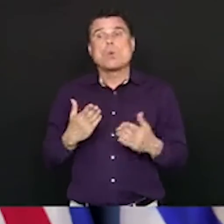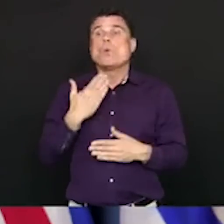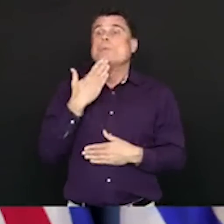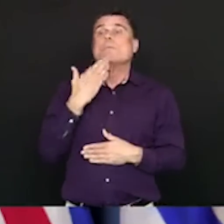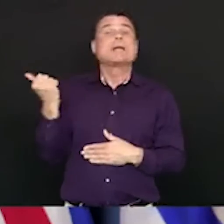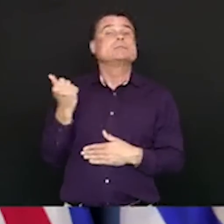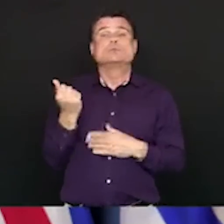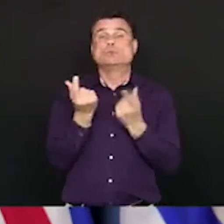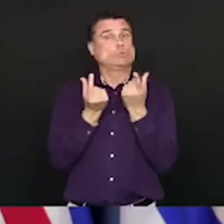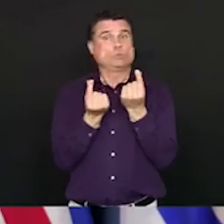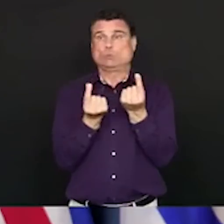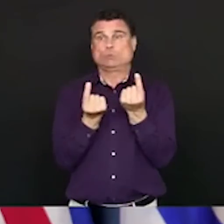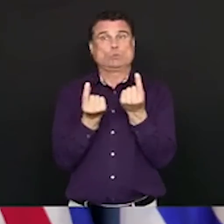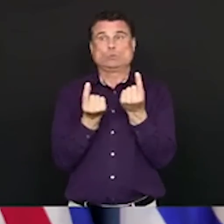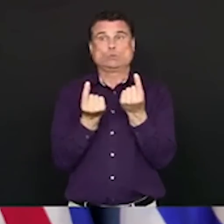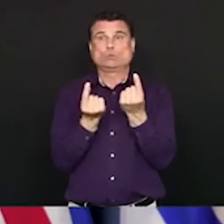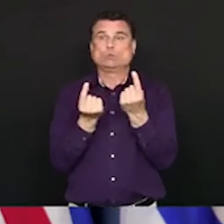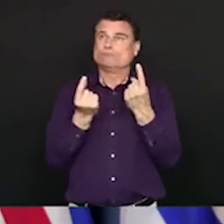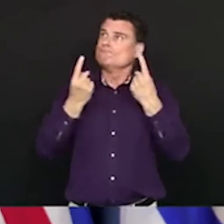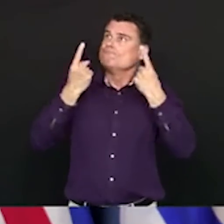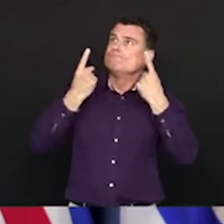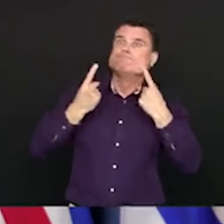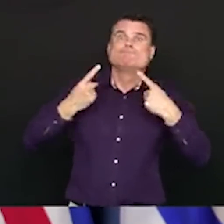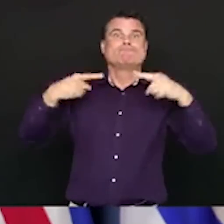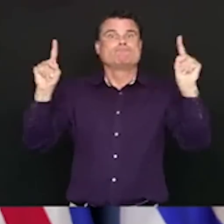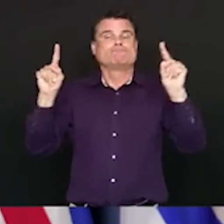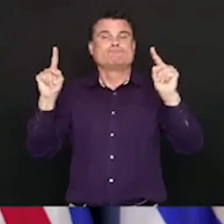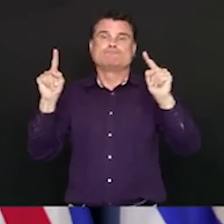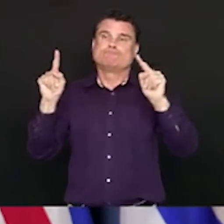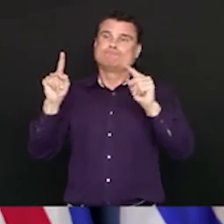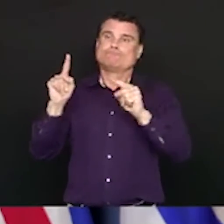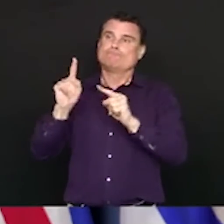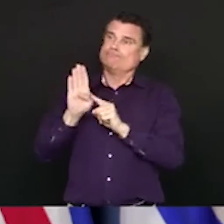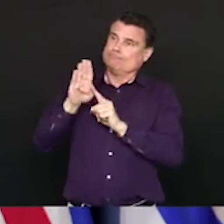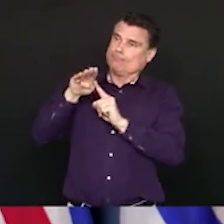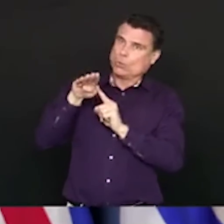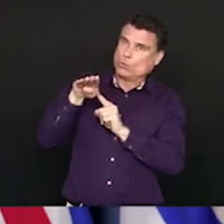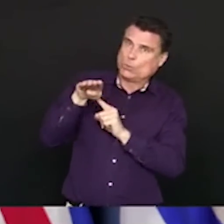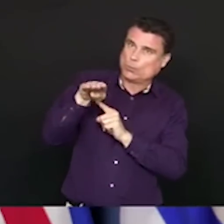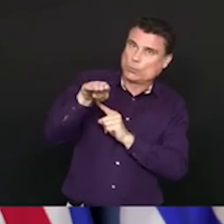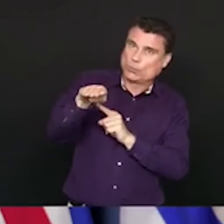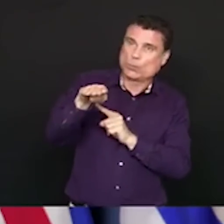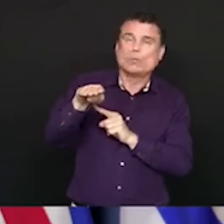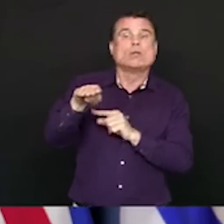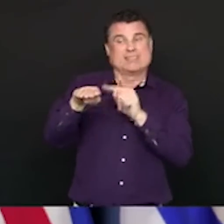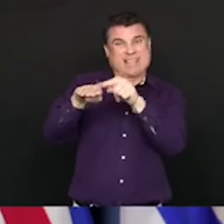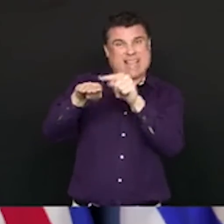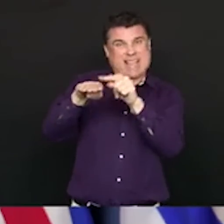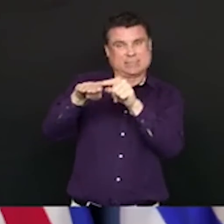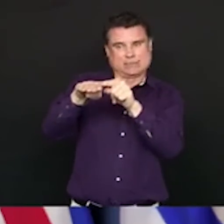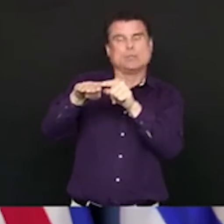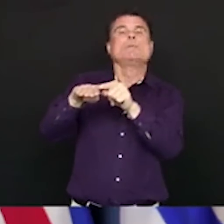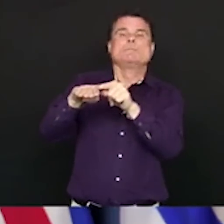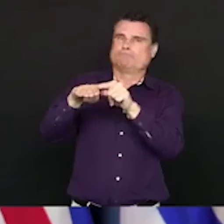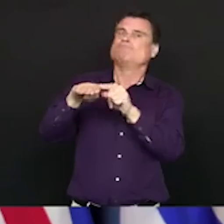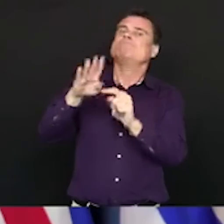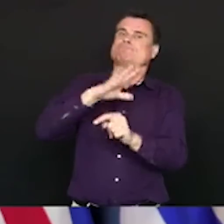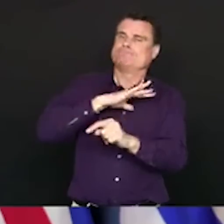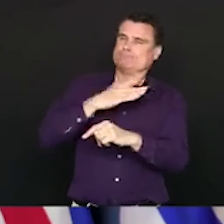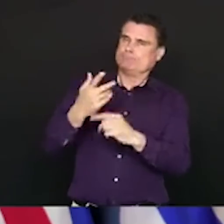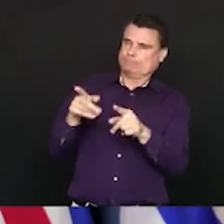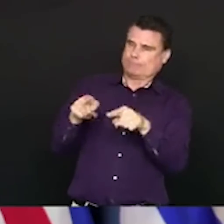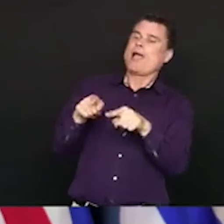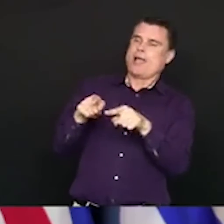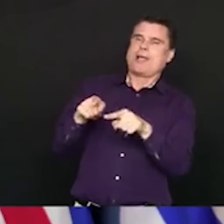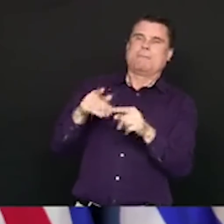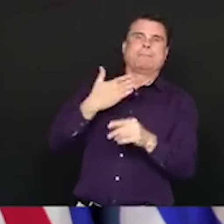on Friday. She'll be able to talk more specifically about what she's looking for to give signals that we can start